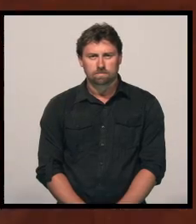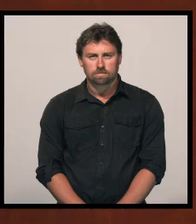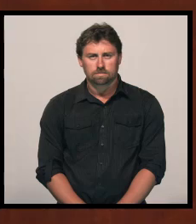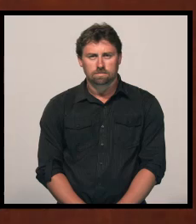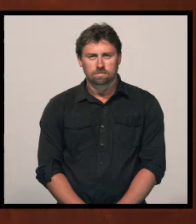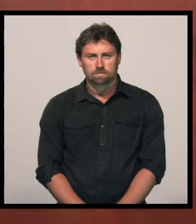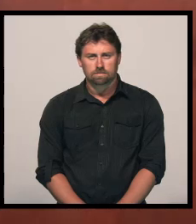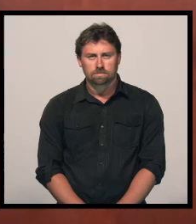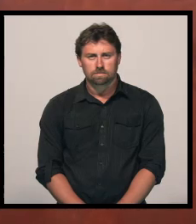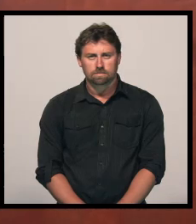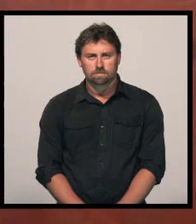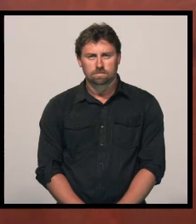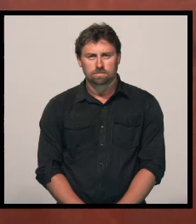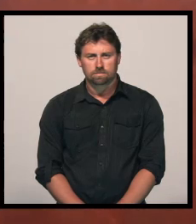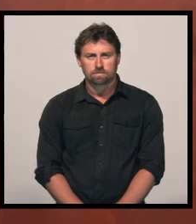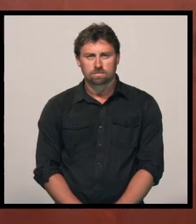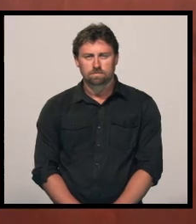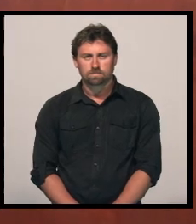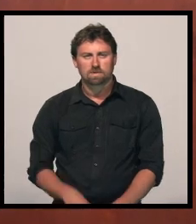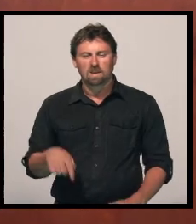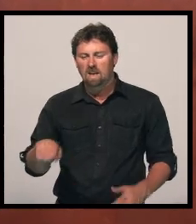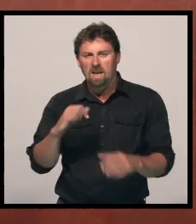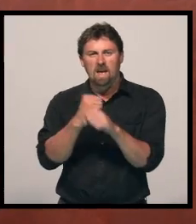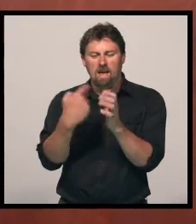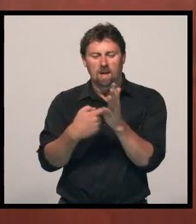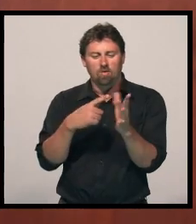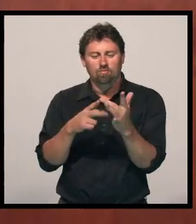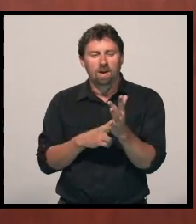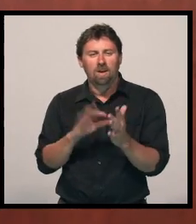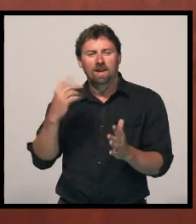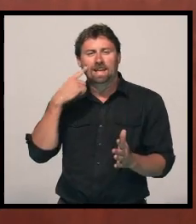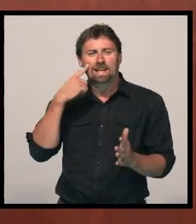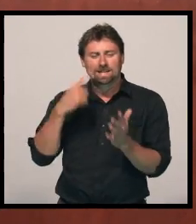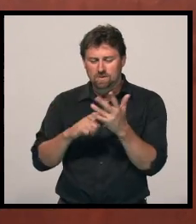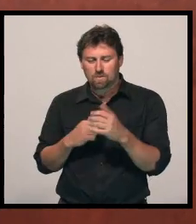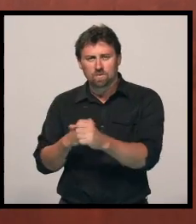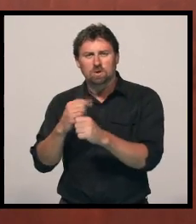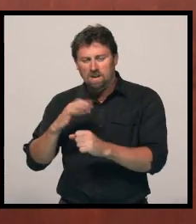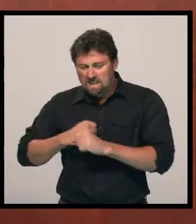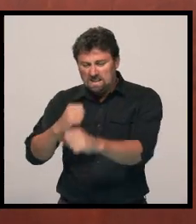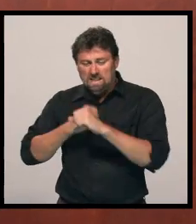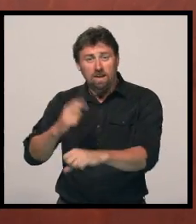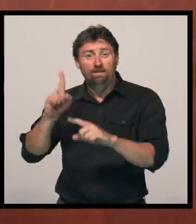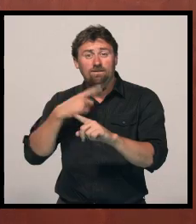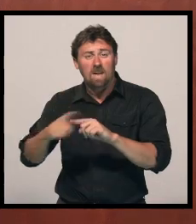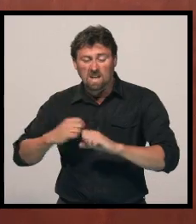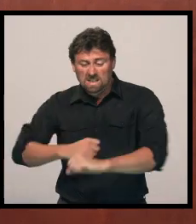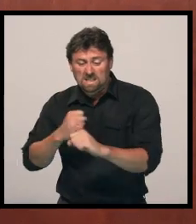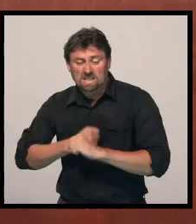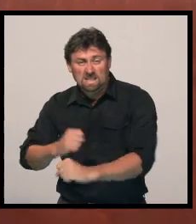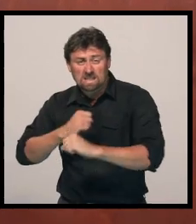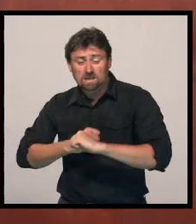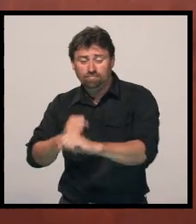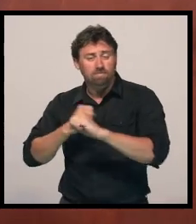And when you get cranky grains like this, don't push your plane too fast either. That can make a